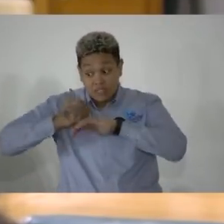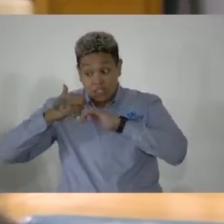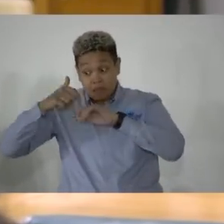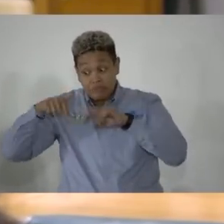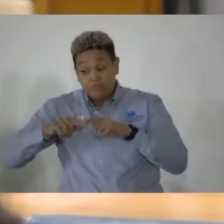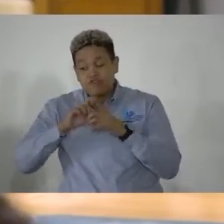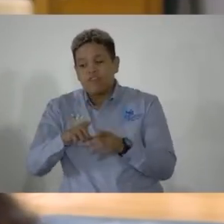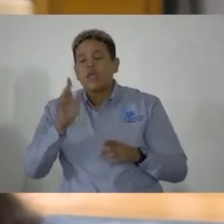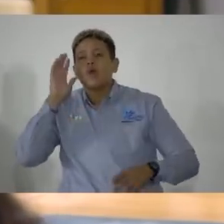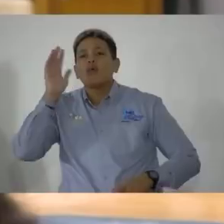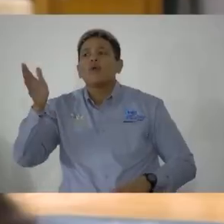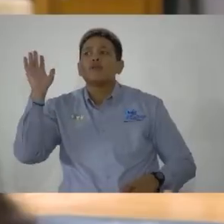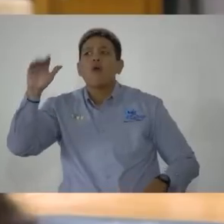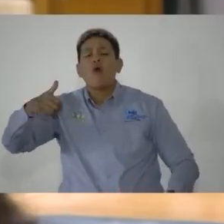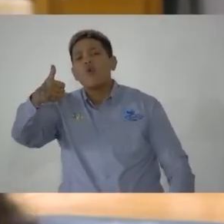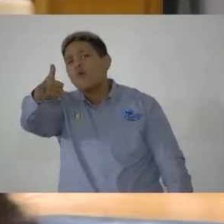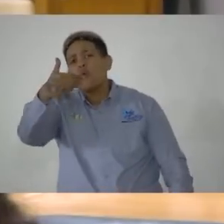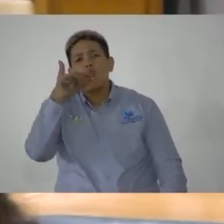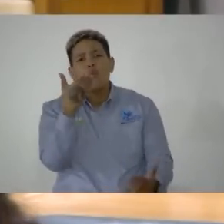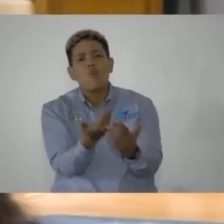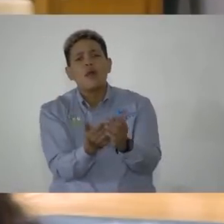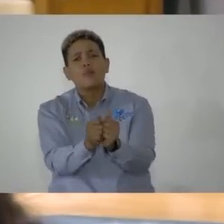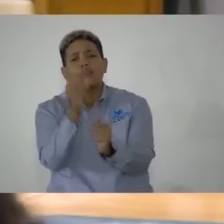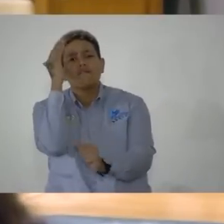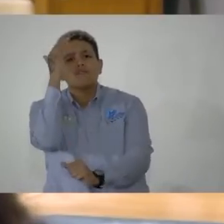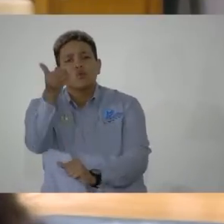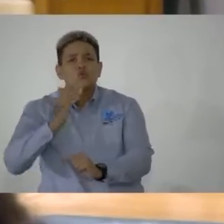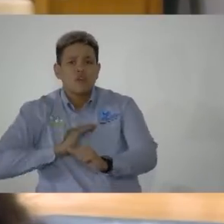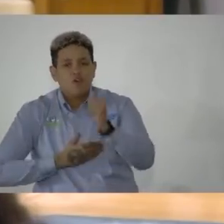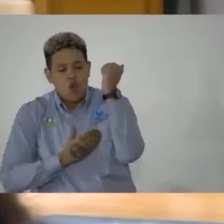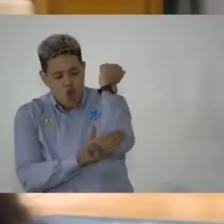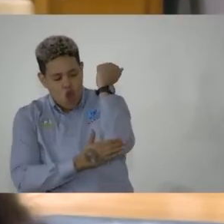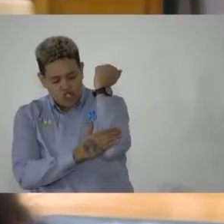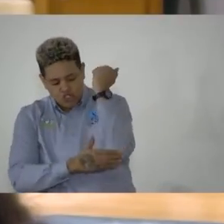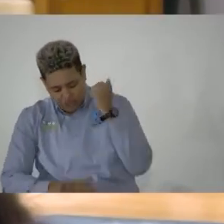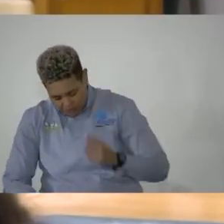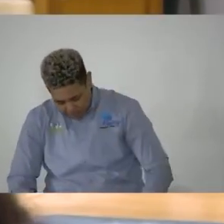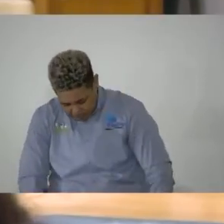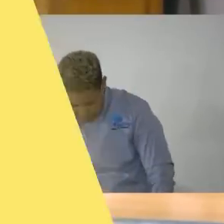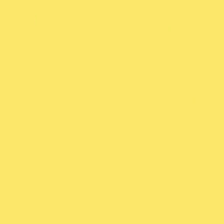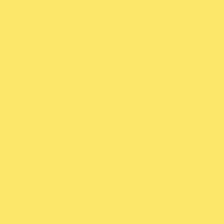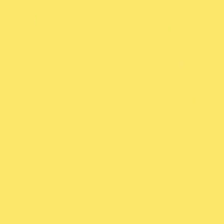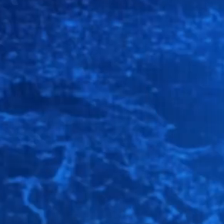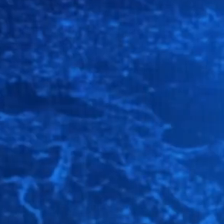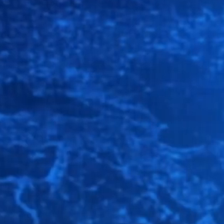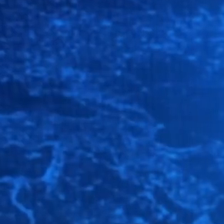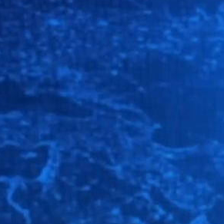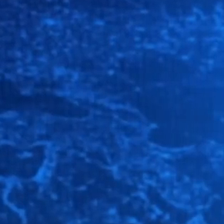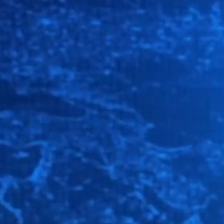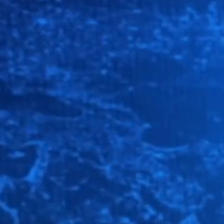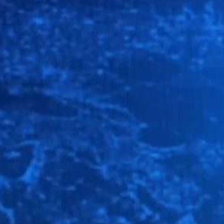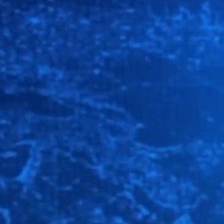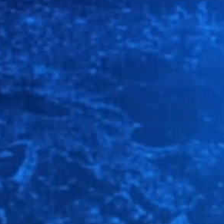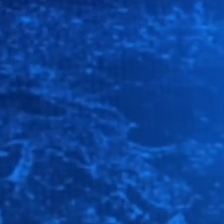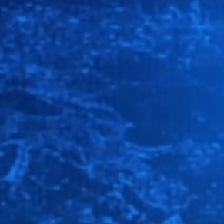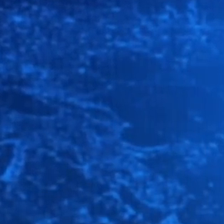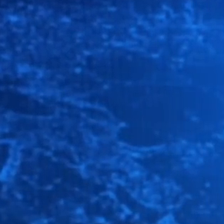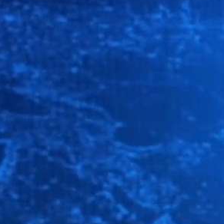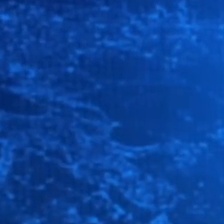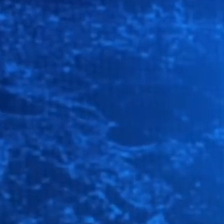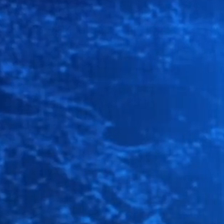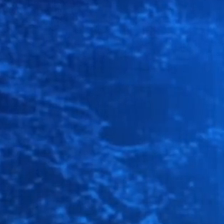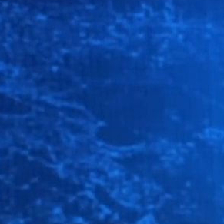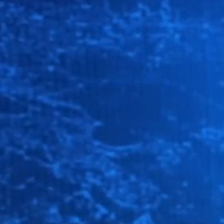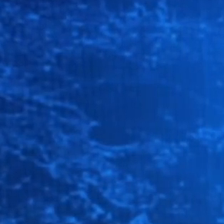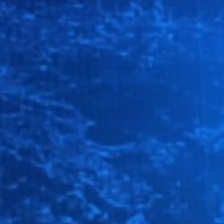the Senate. It was also his maiden address in the upper house after his recent appointment in May. Pensioners are now being paid